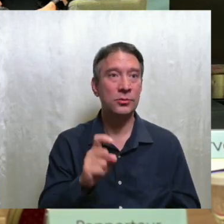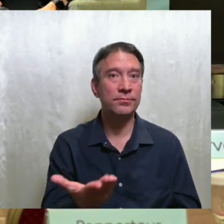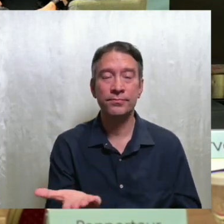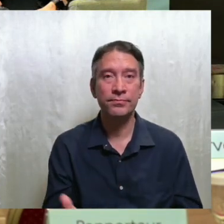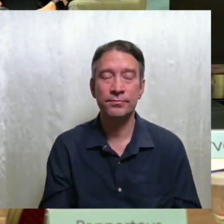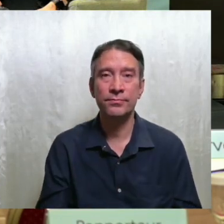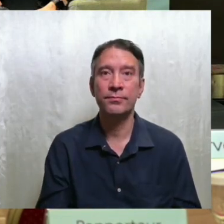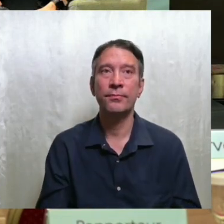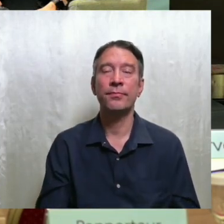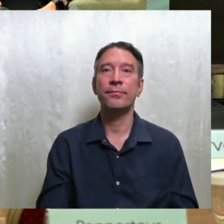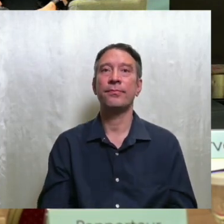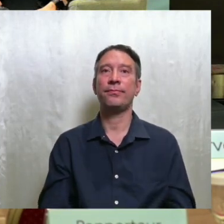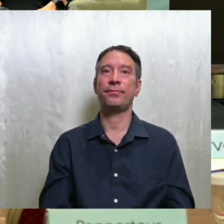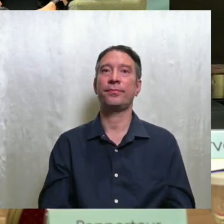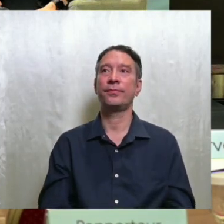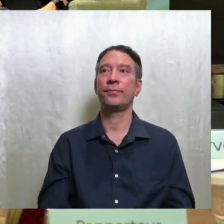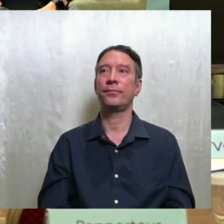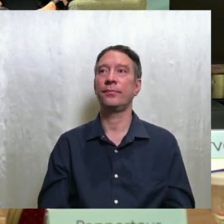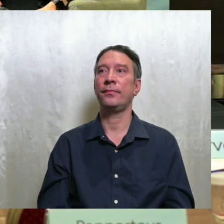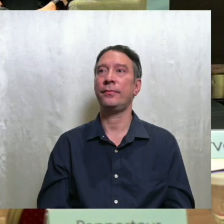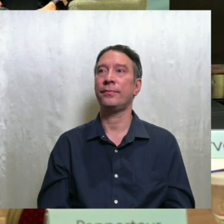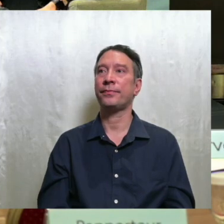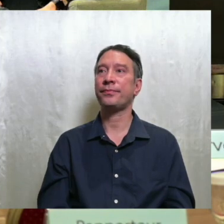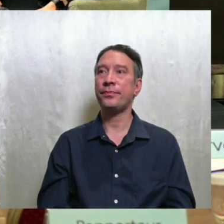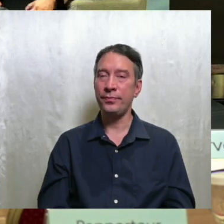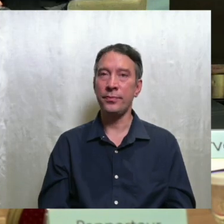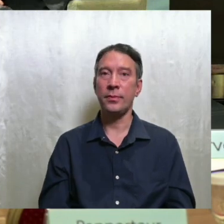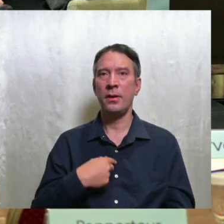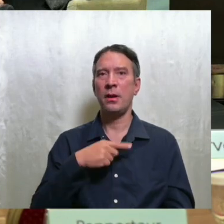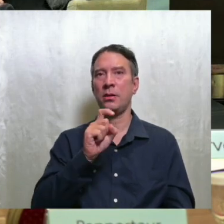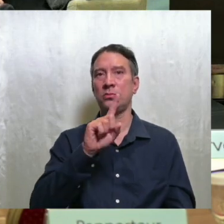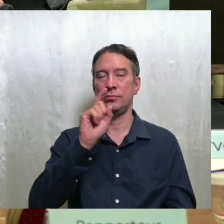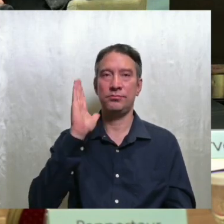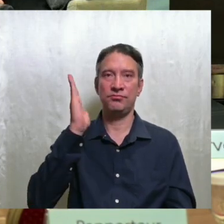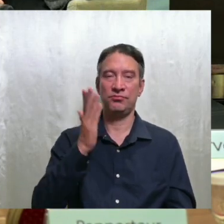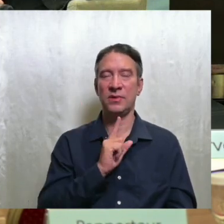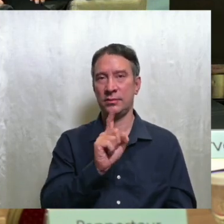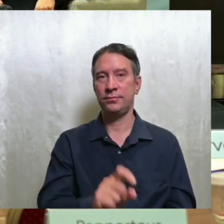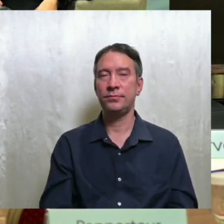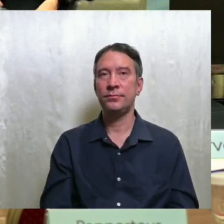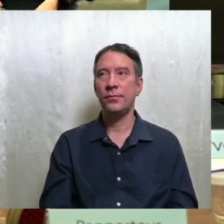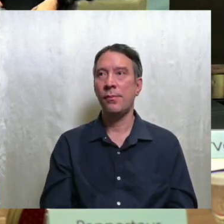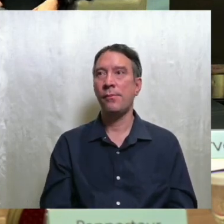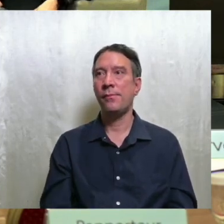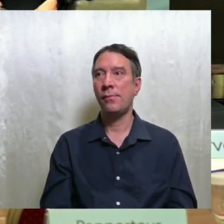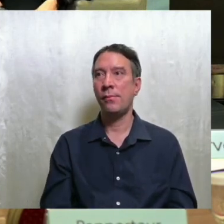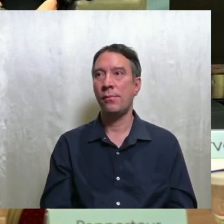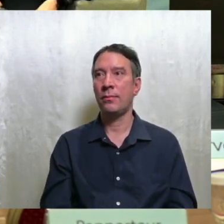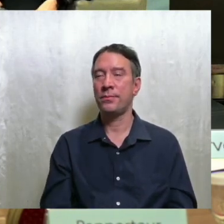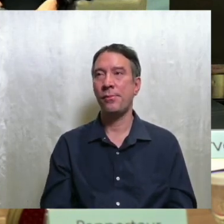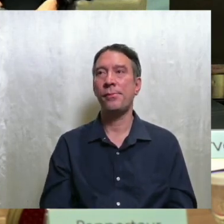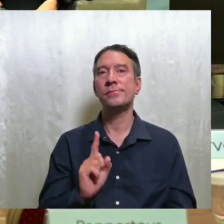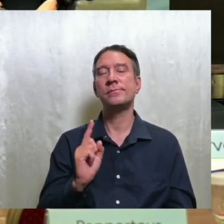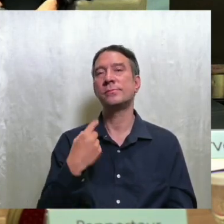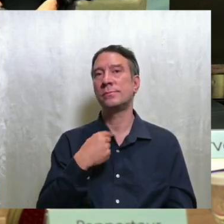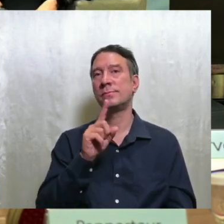does it mean that motivation equal feedback? The first question. And then the second one, how do you know that codes